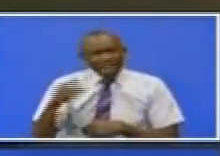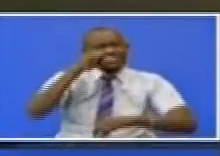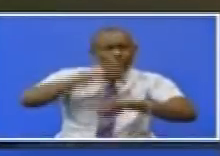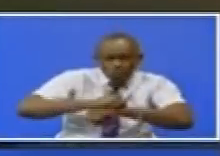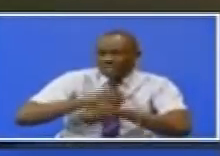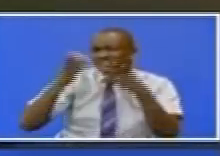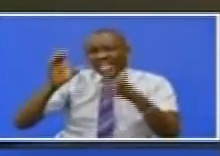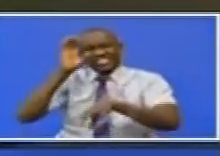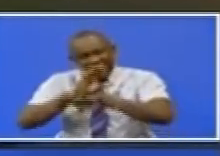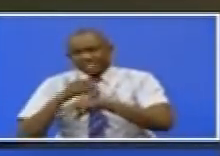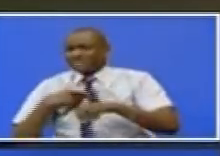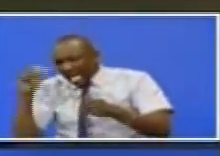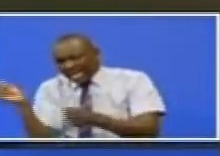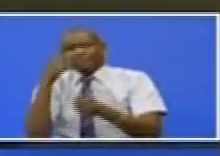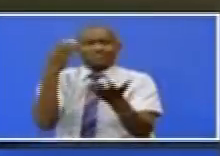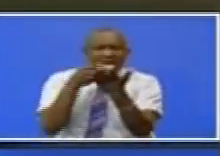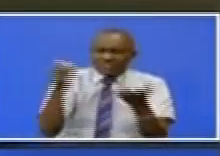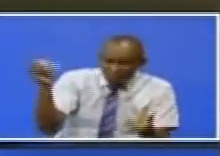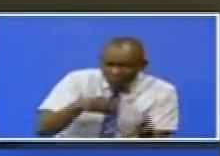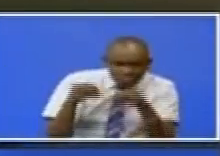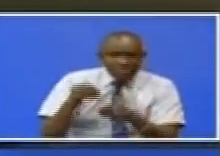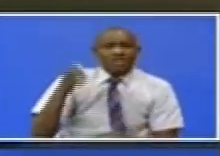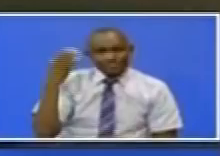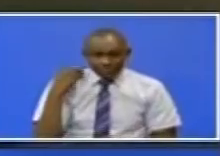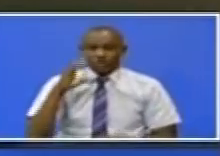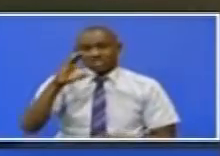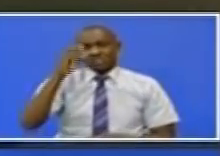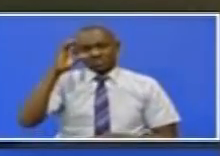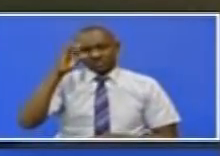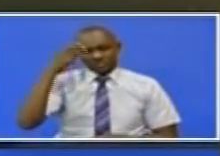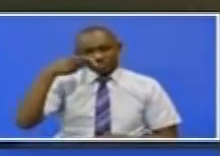schools and in churches in Chepkorio